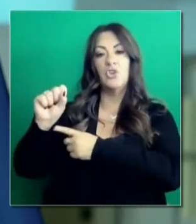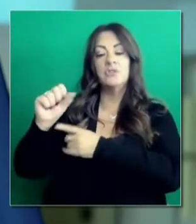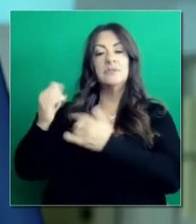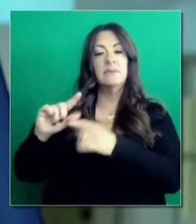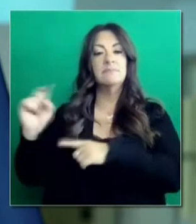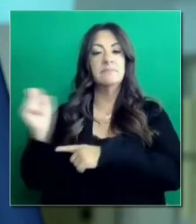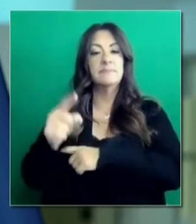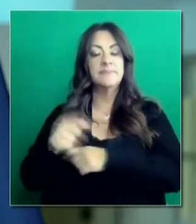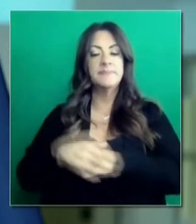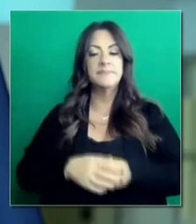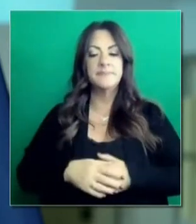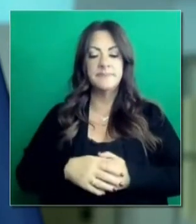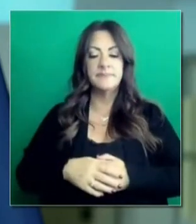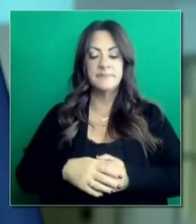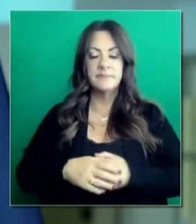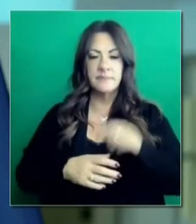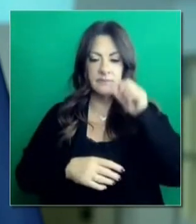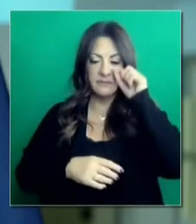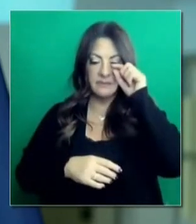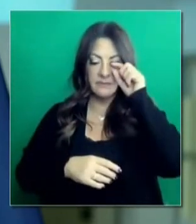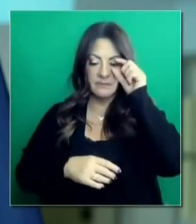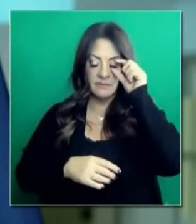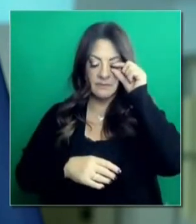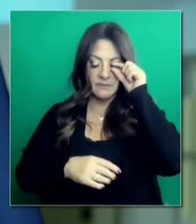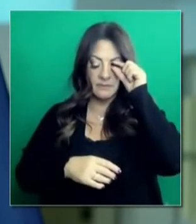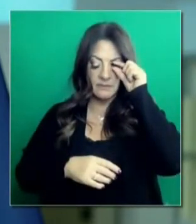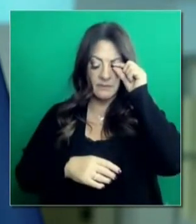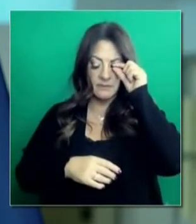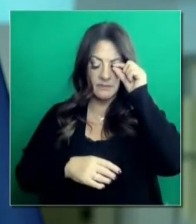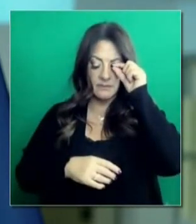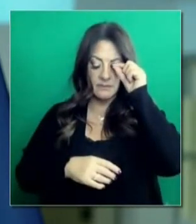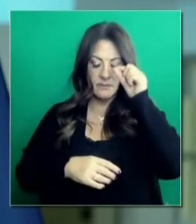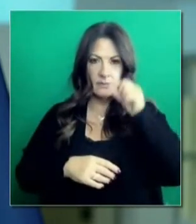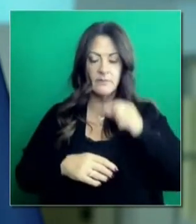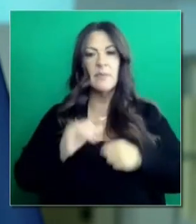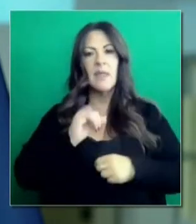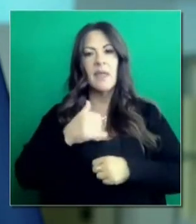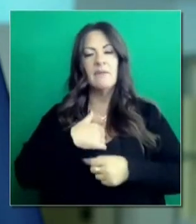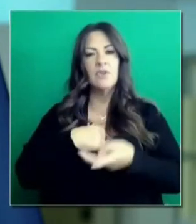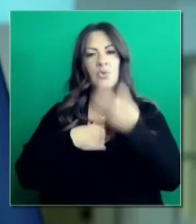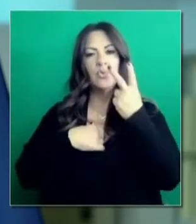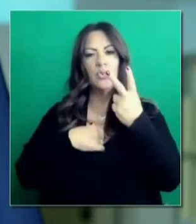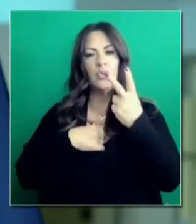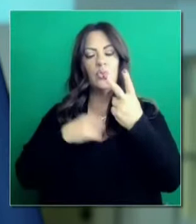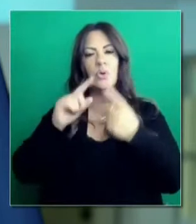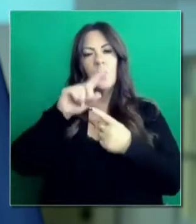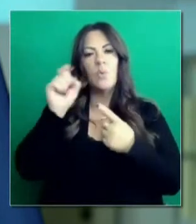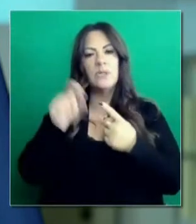Governor, I have two questions about what California is doing to protect farm workers right now.